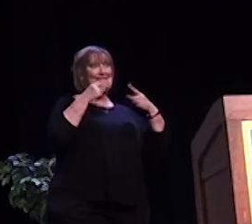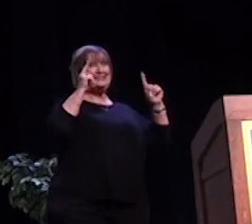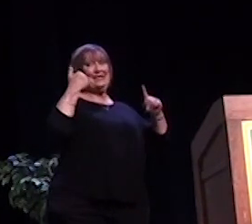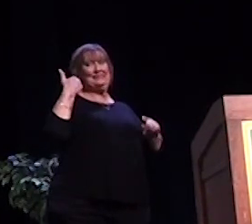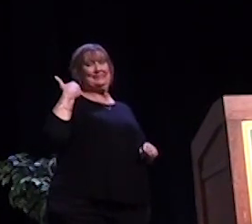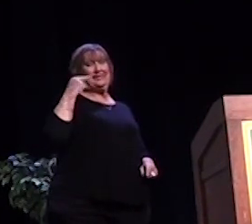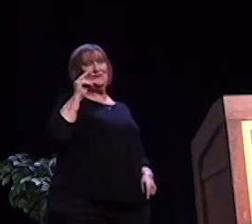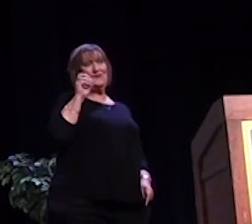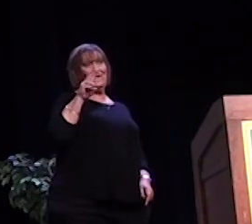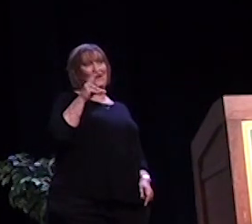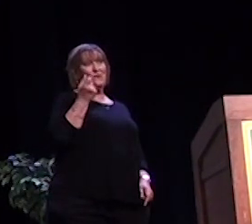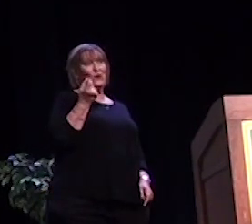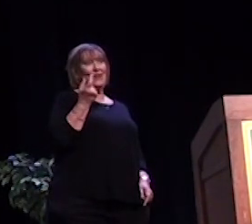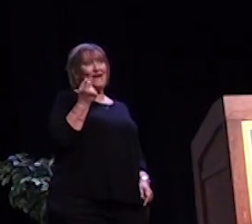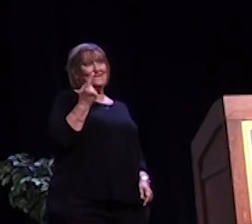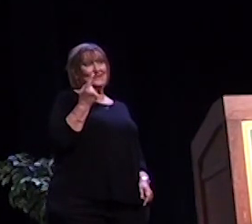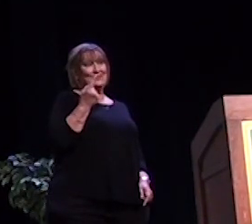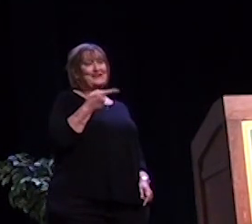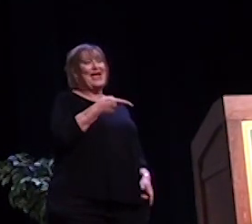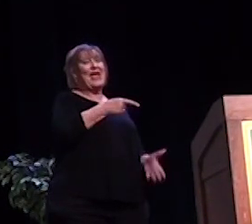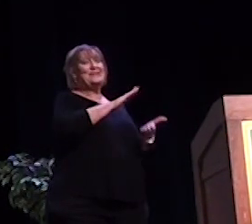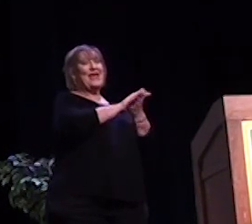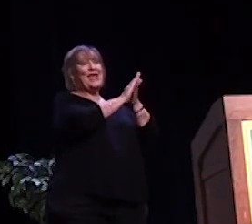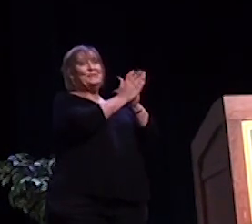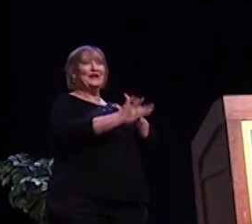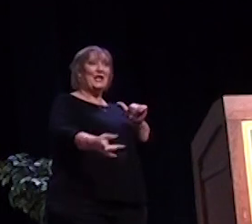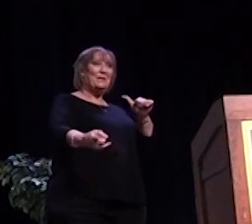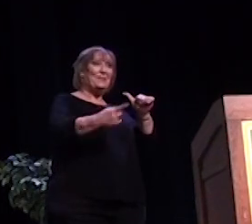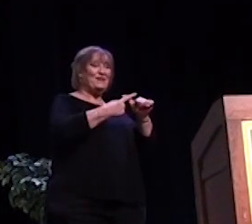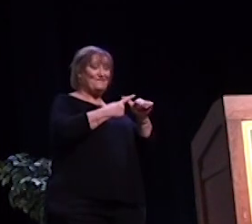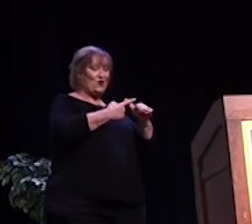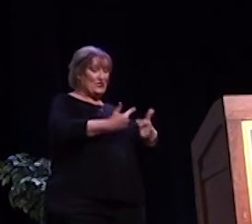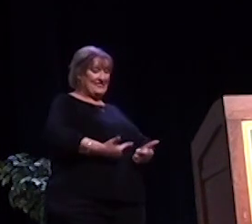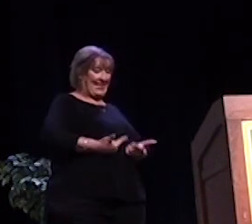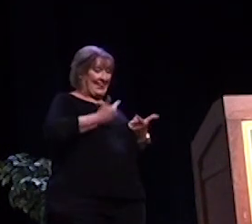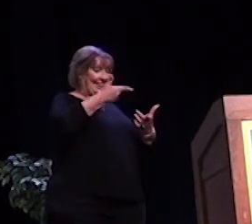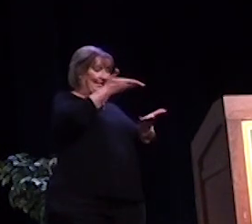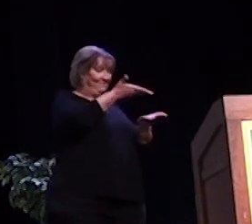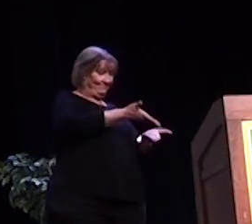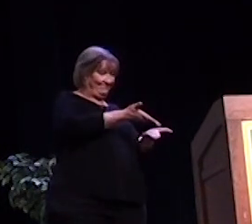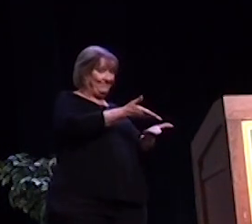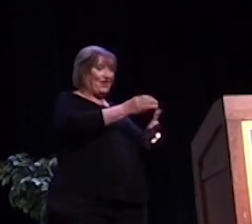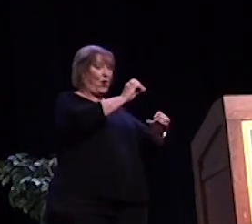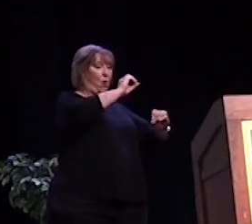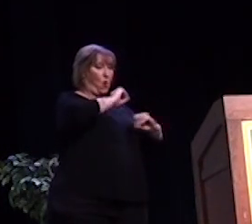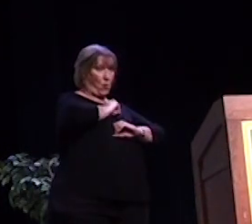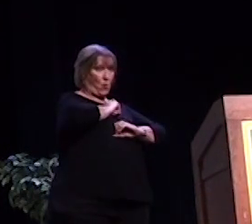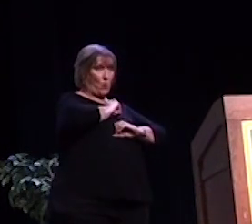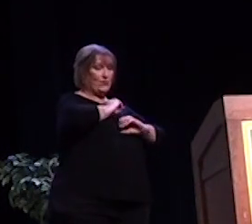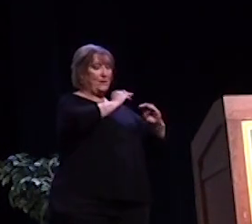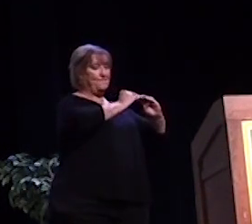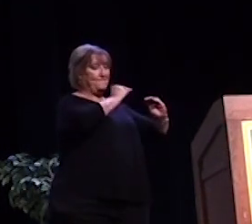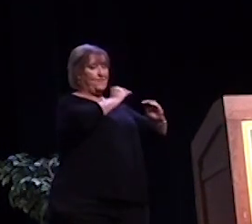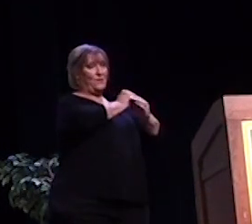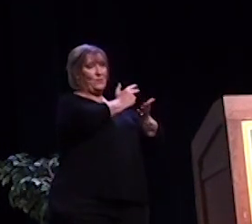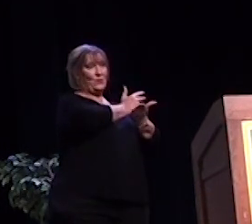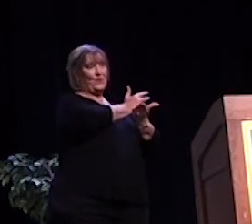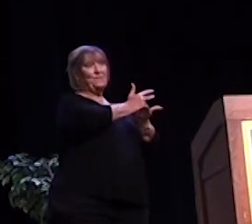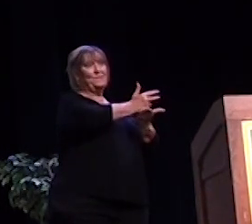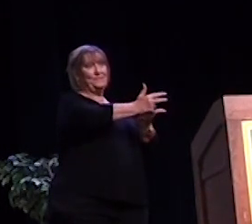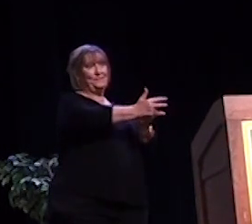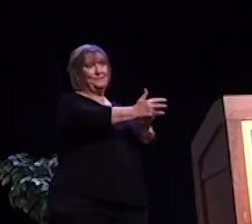November 11th and became the first resident-owned manufactured housing park in San Antonio.